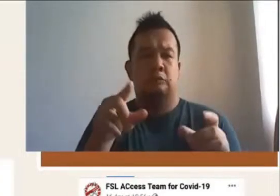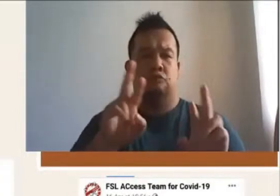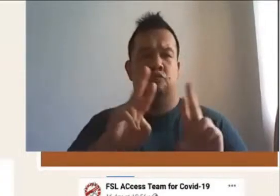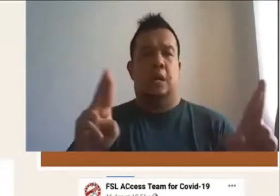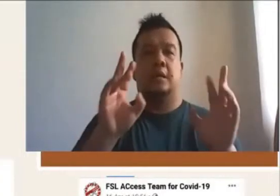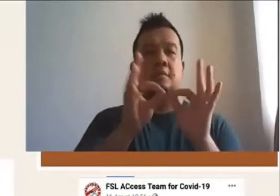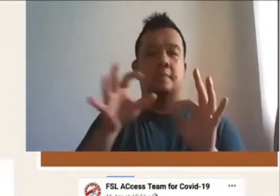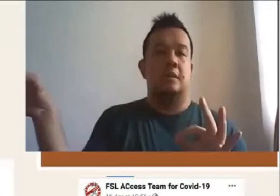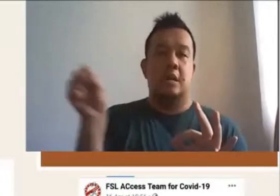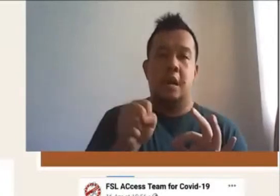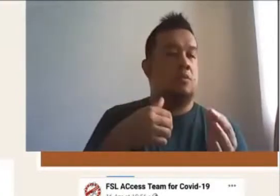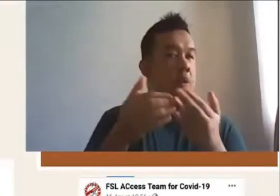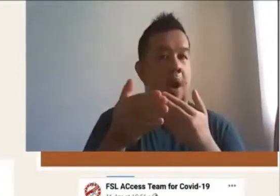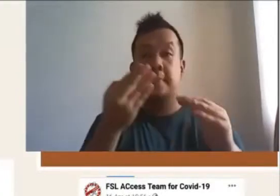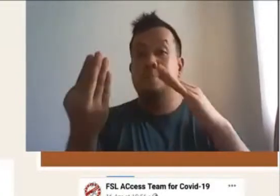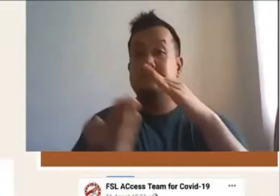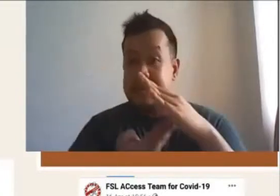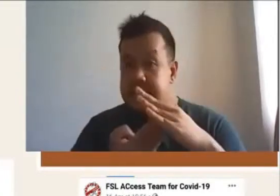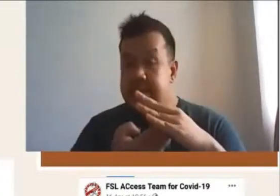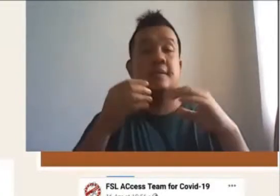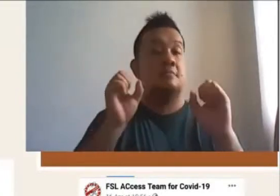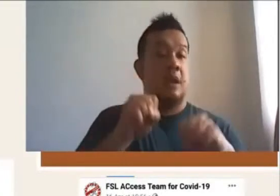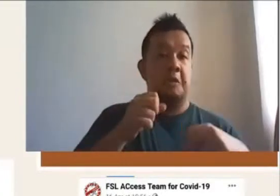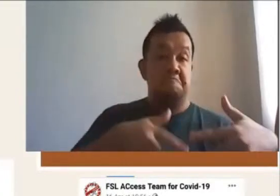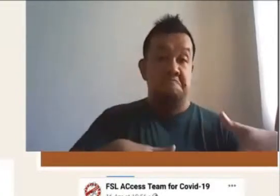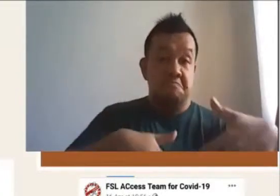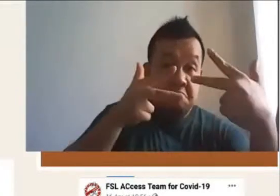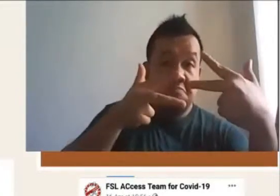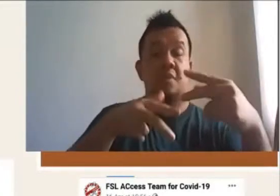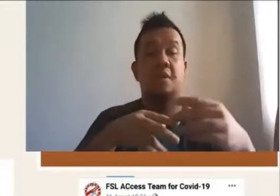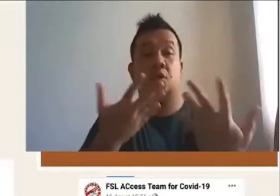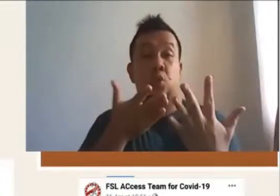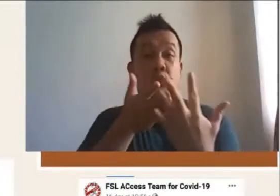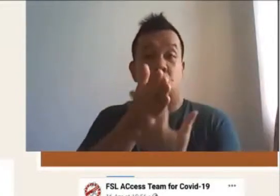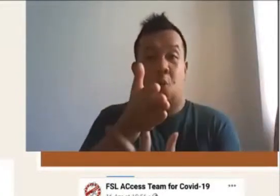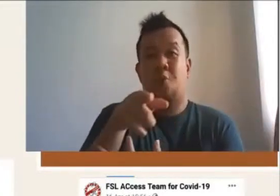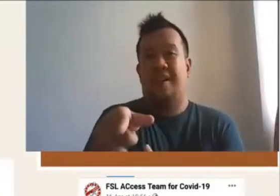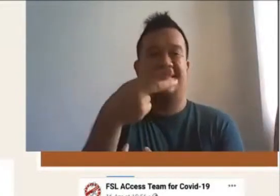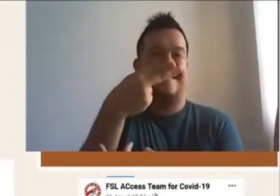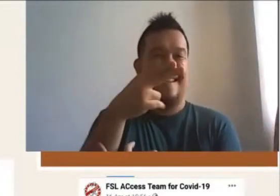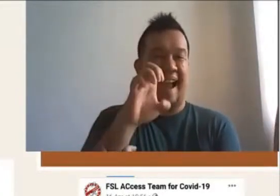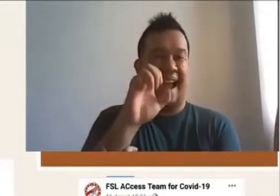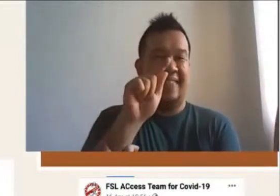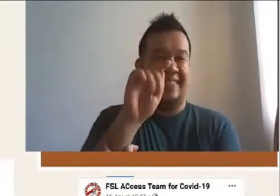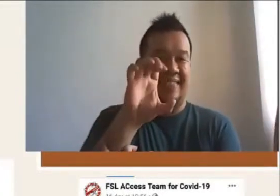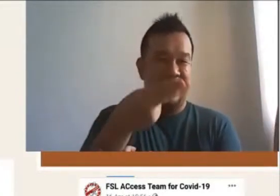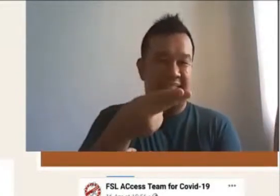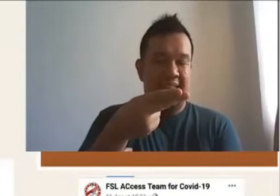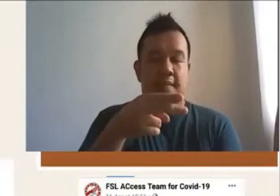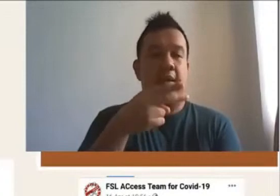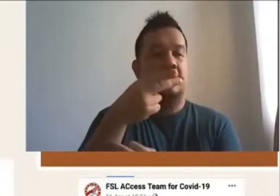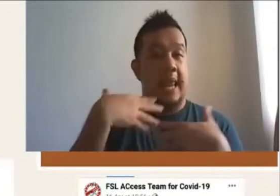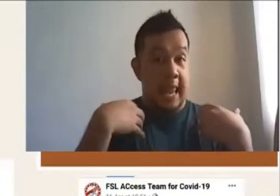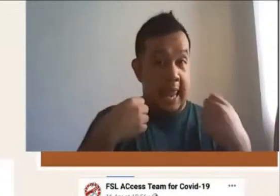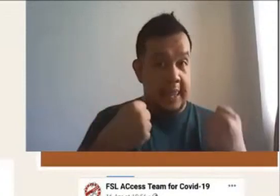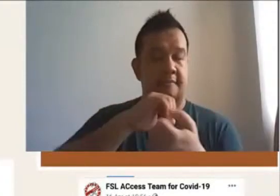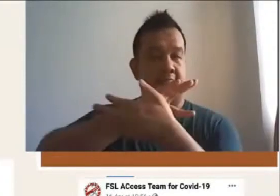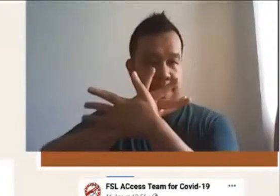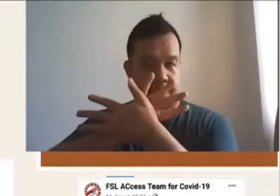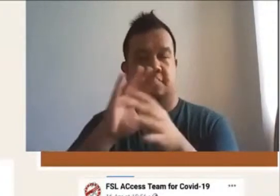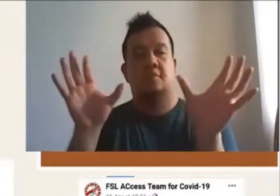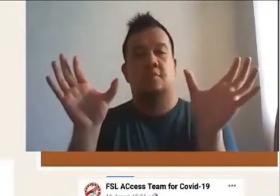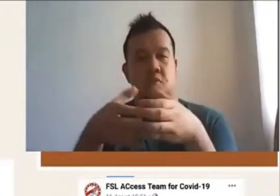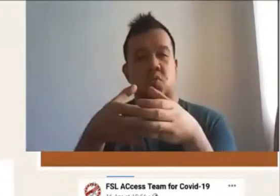do? So yun nga, we do have the healthcare access for COVID-19. We just connect through that and there